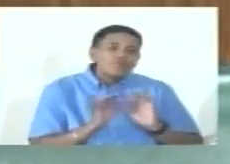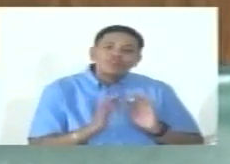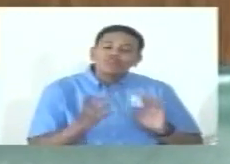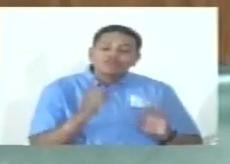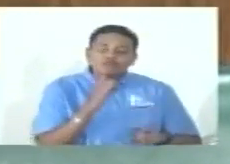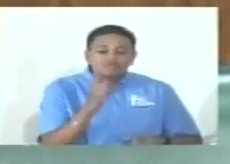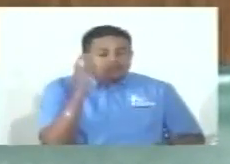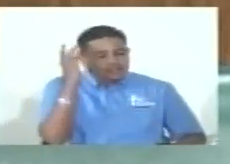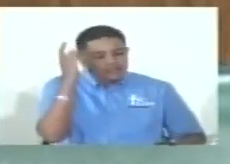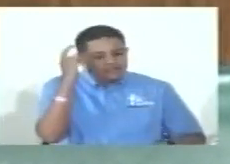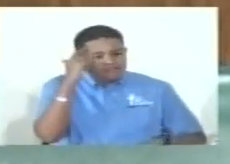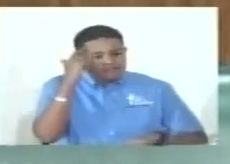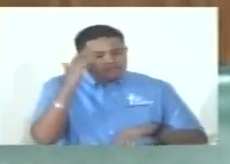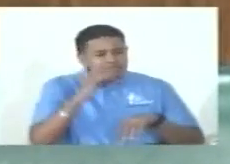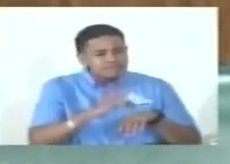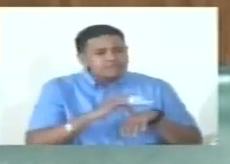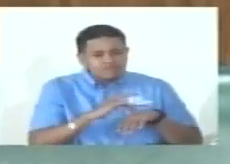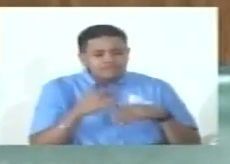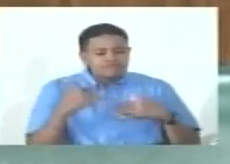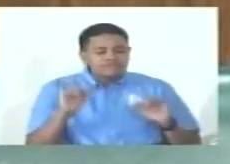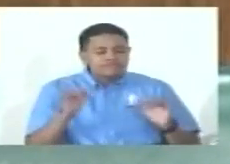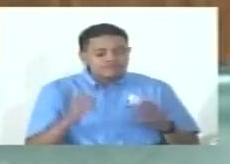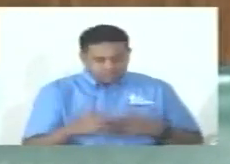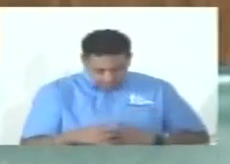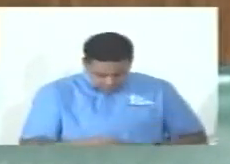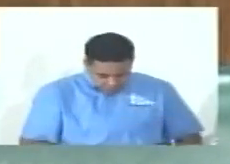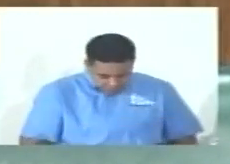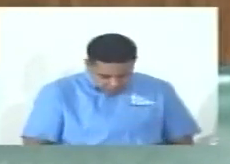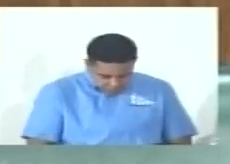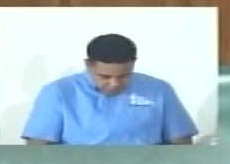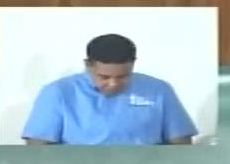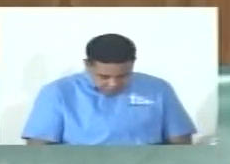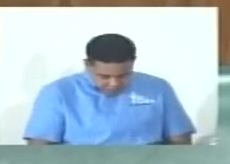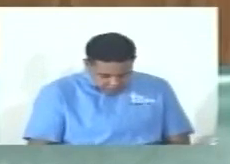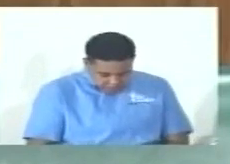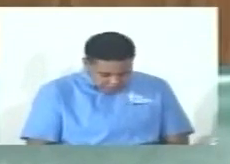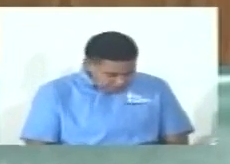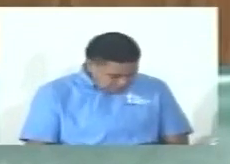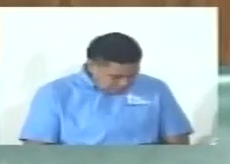stuck with me, Senator Hill, that